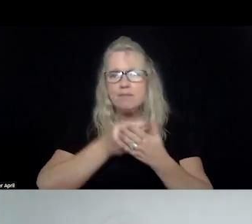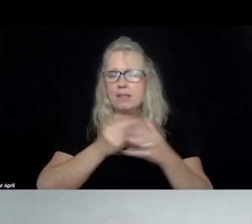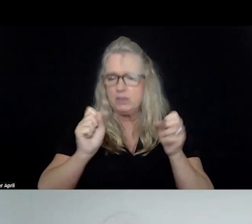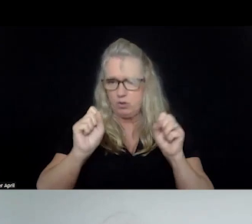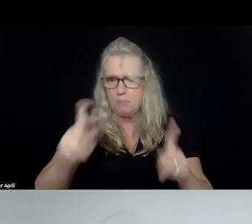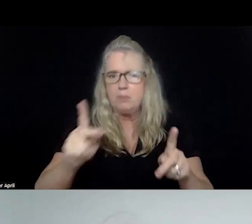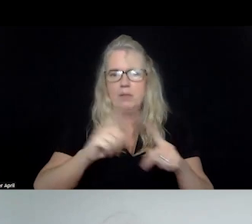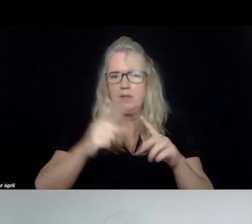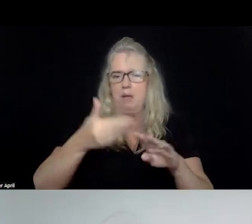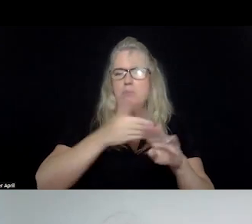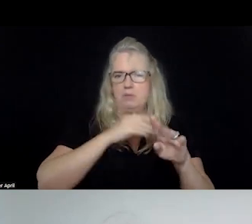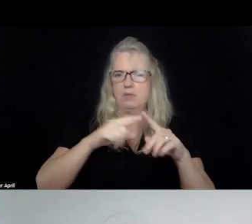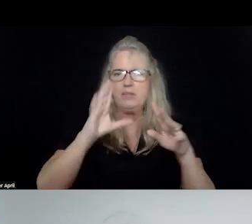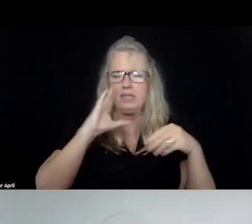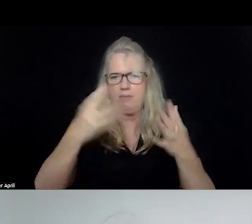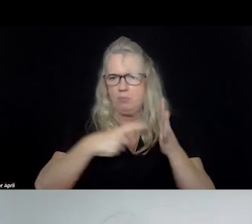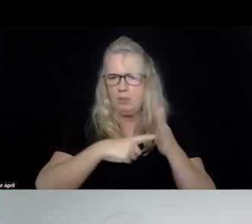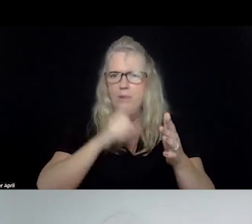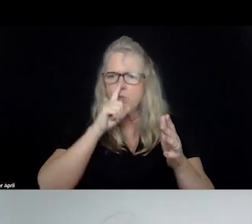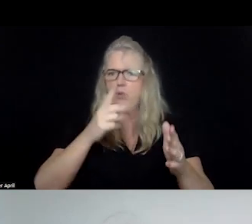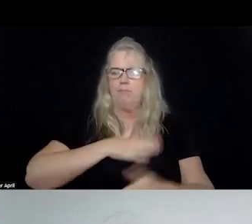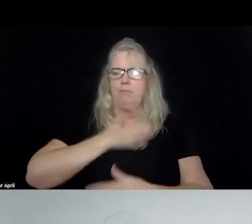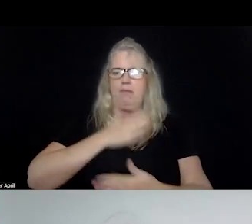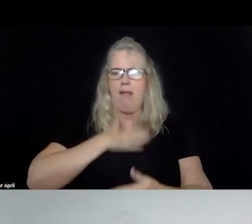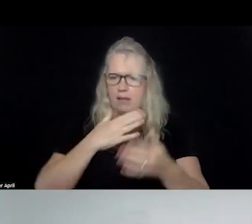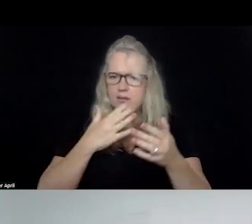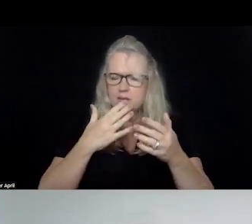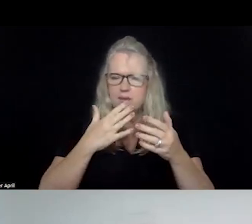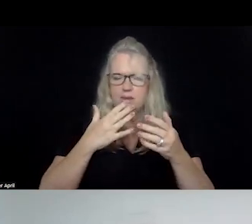out previously. So we're really glad about that